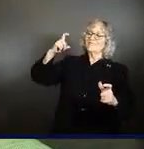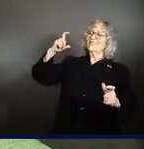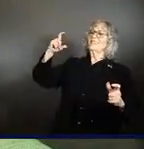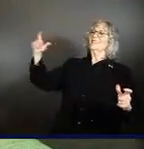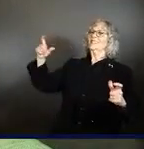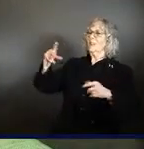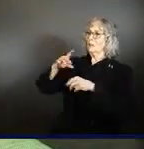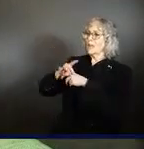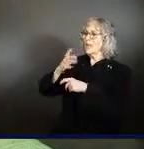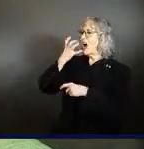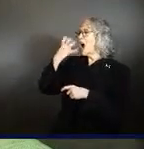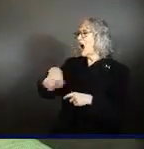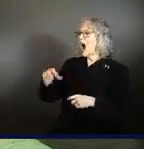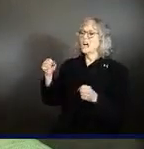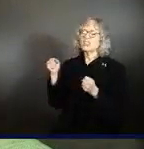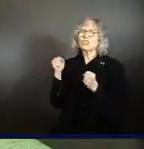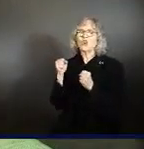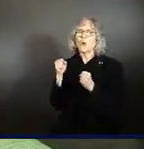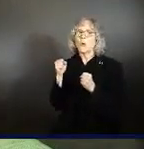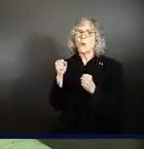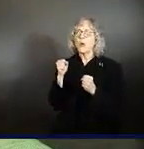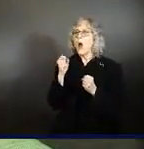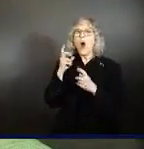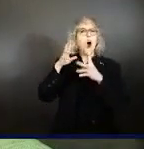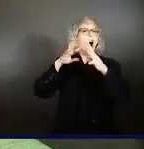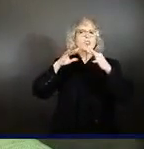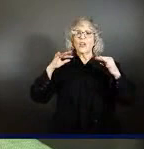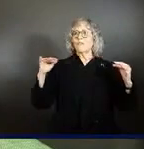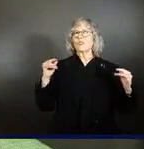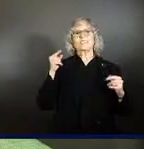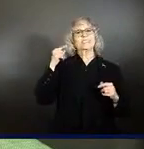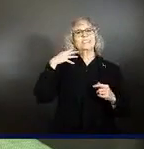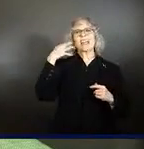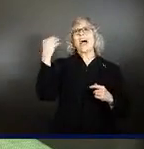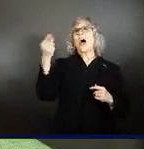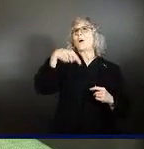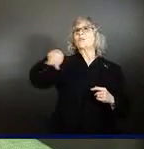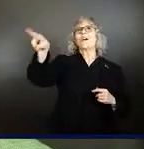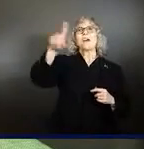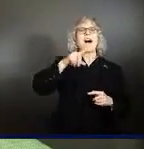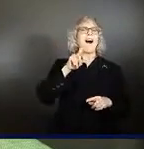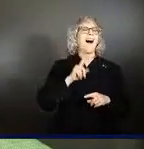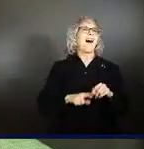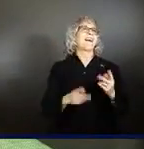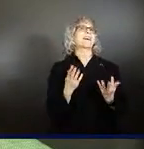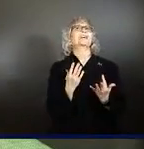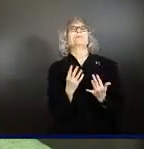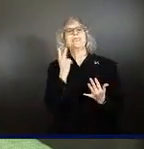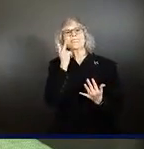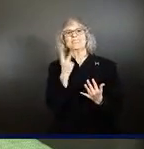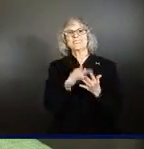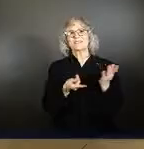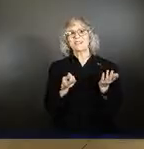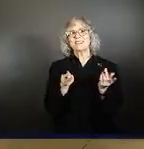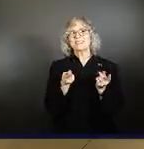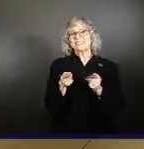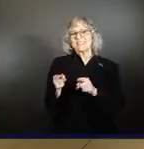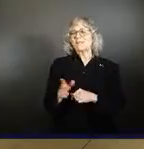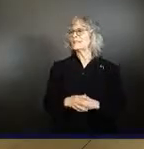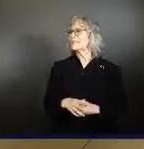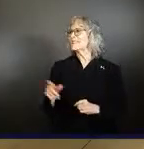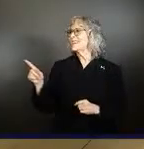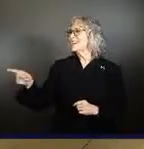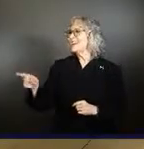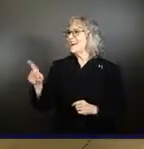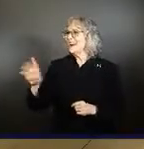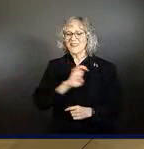planets, hot, cold, you name it. All the diversity is out there in this first year, so I cannot wait to see what comes out of this. I mean, your energy